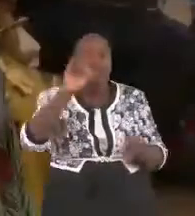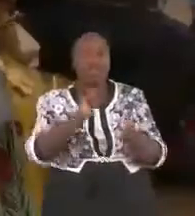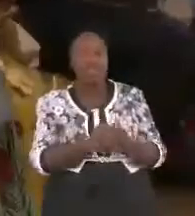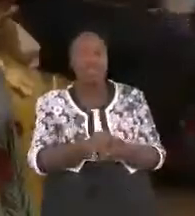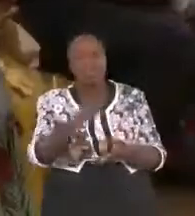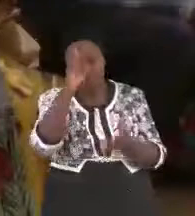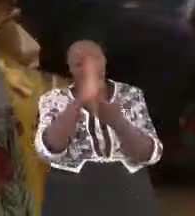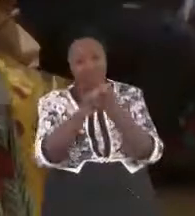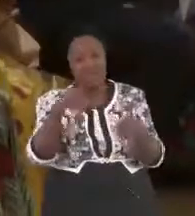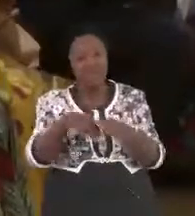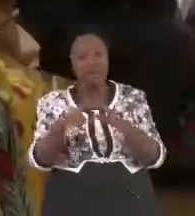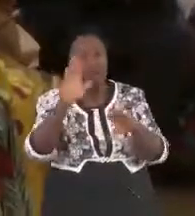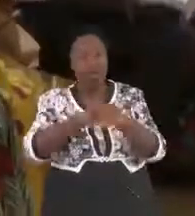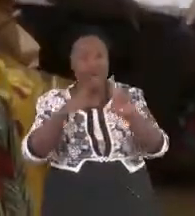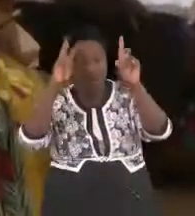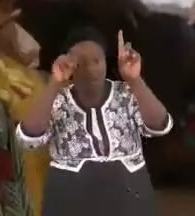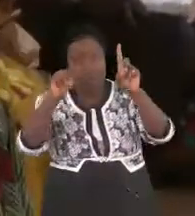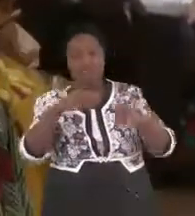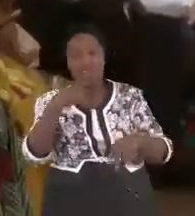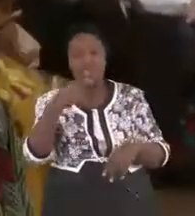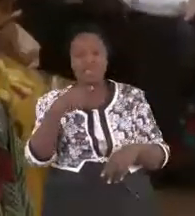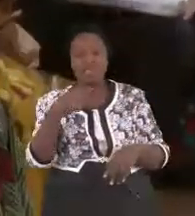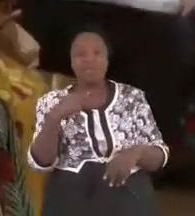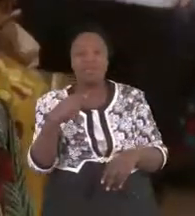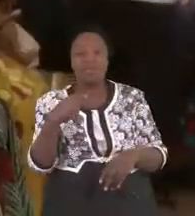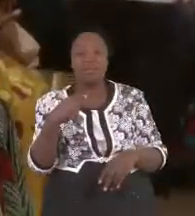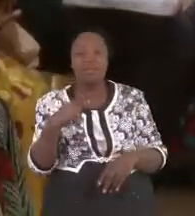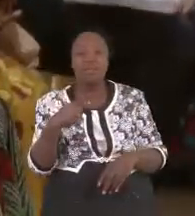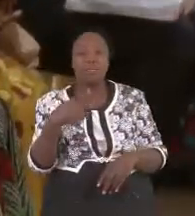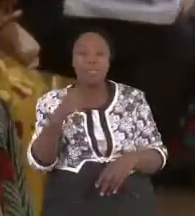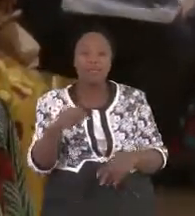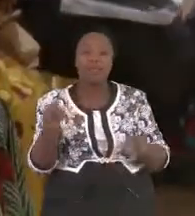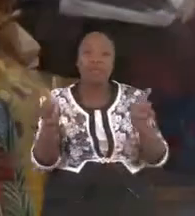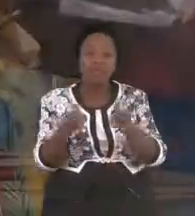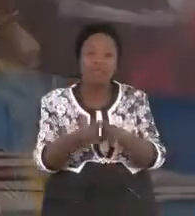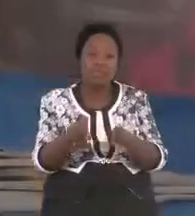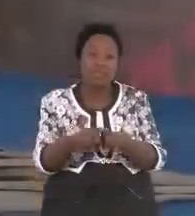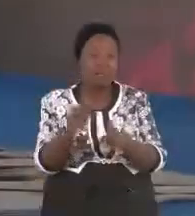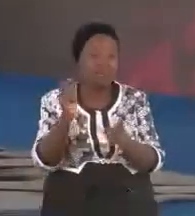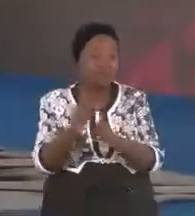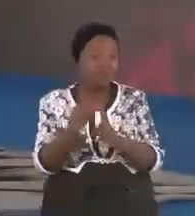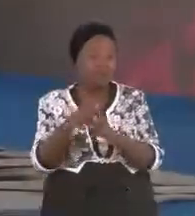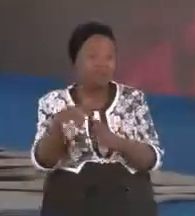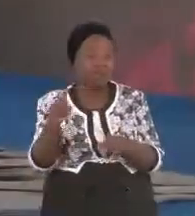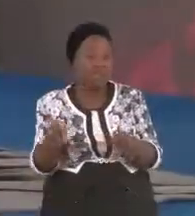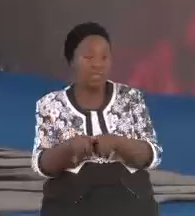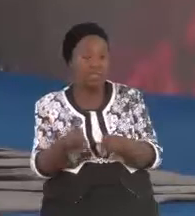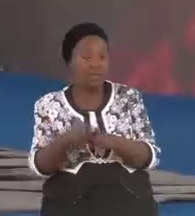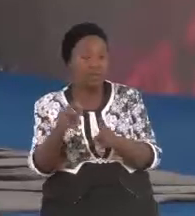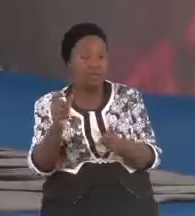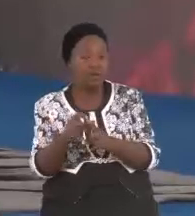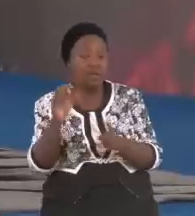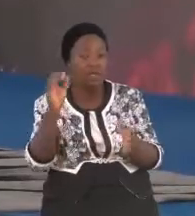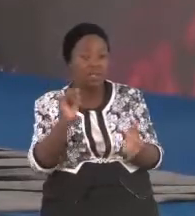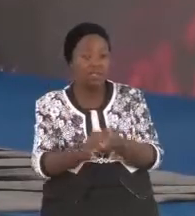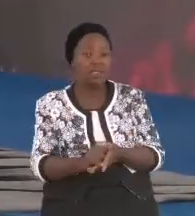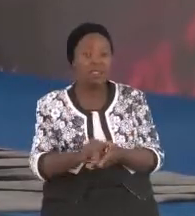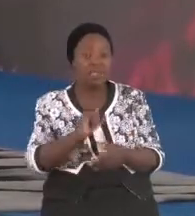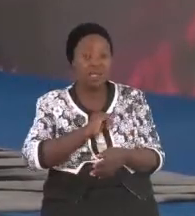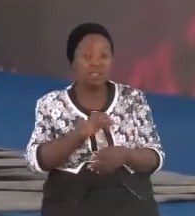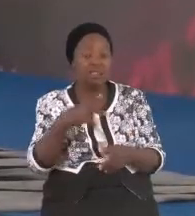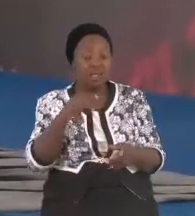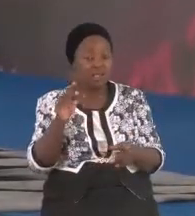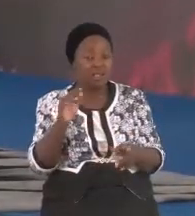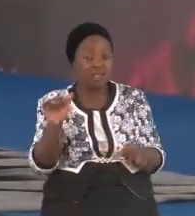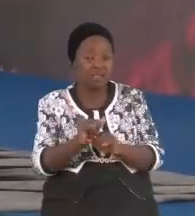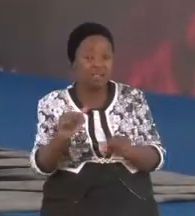me, it said, the same works, the works that I do, shall